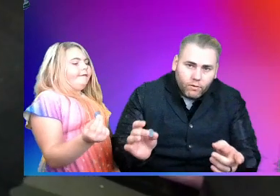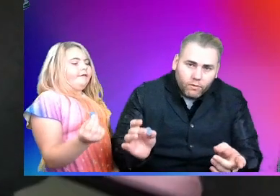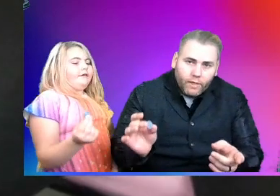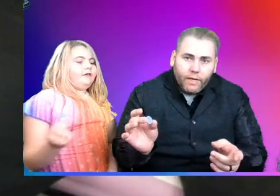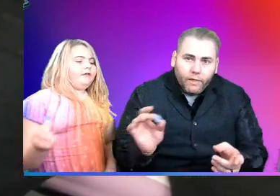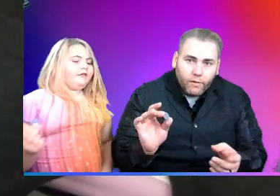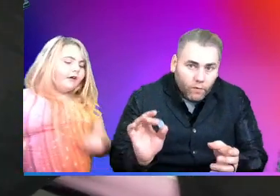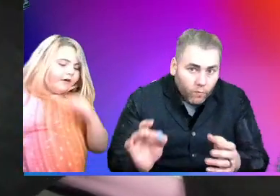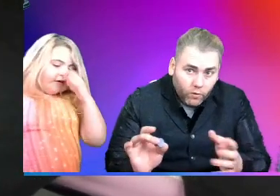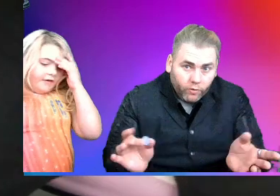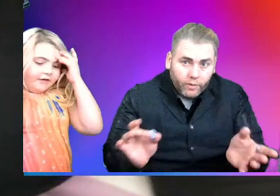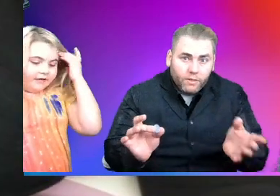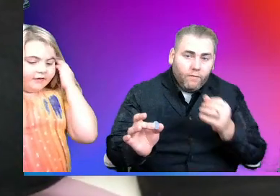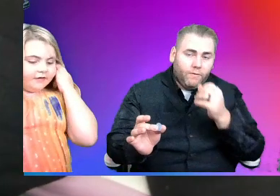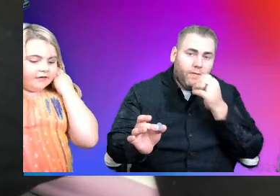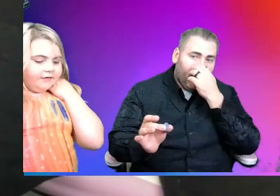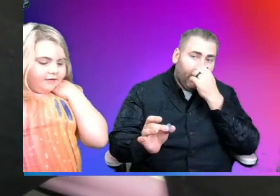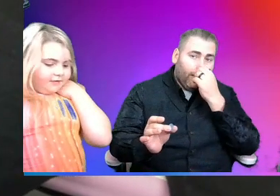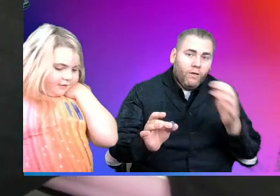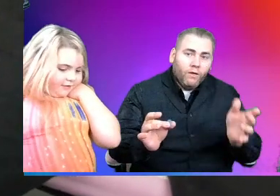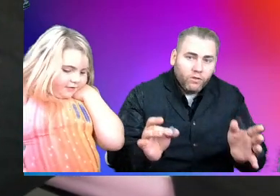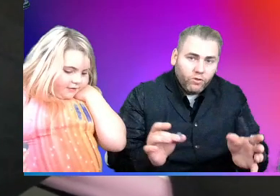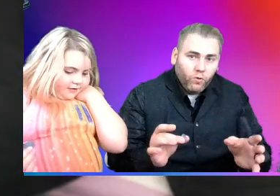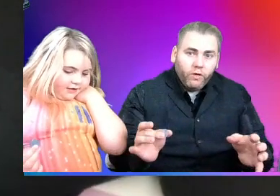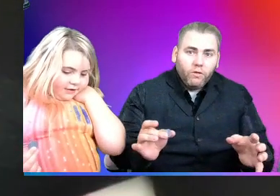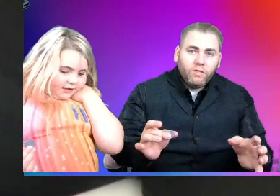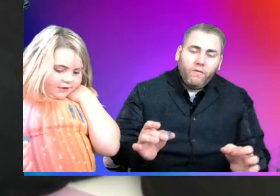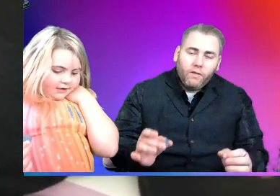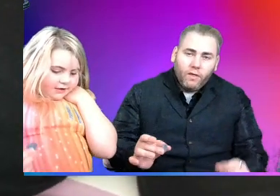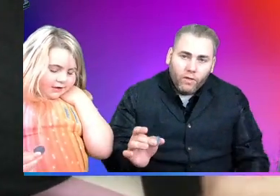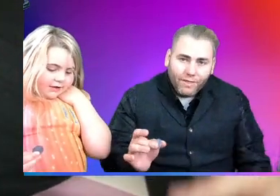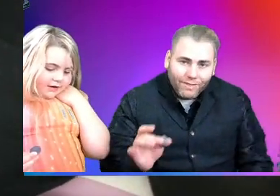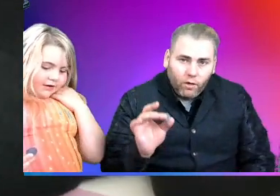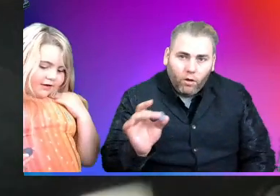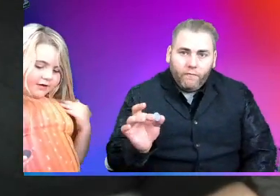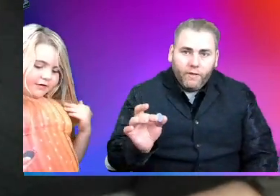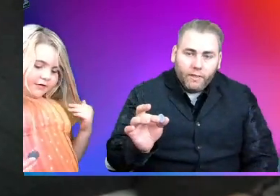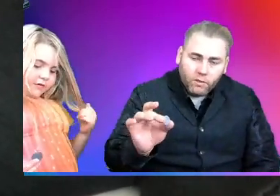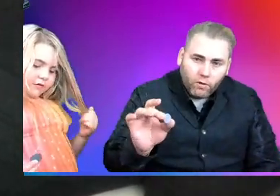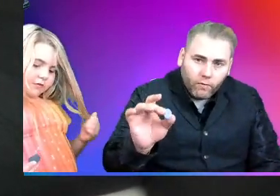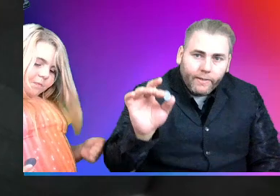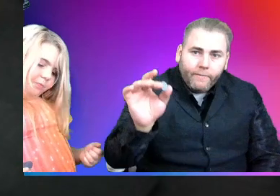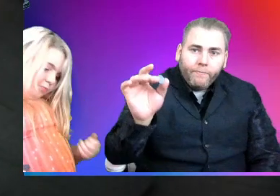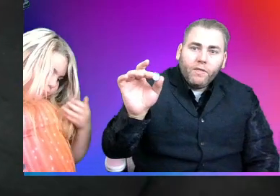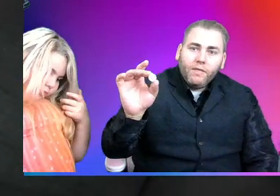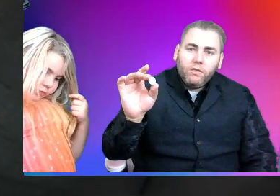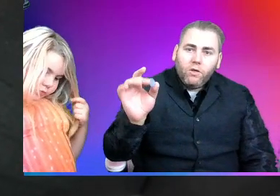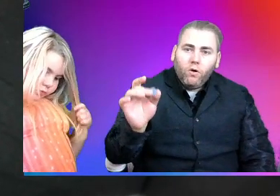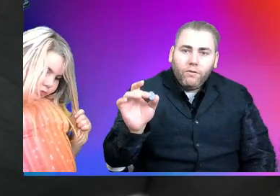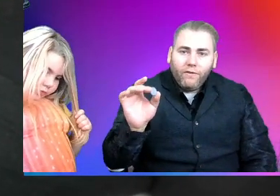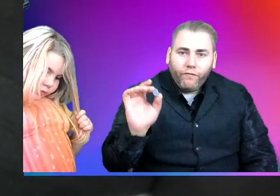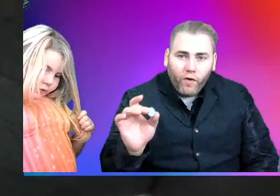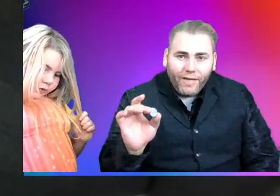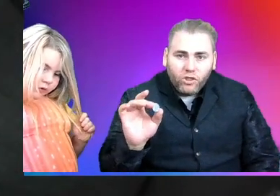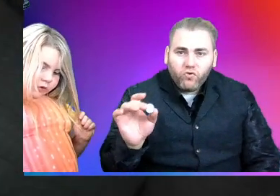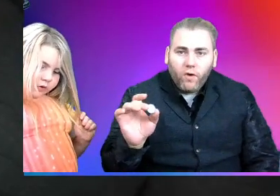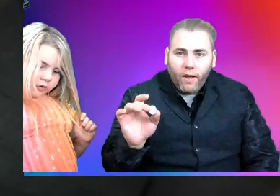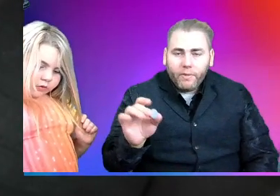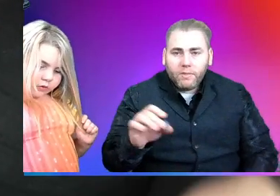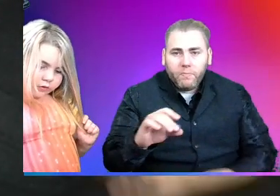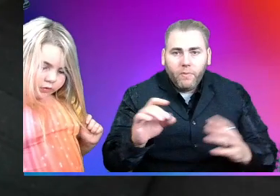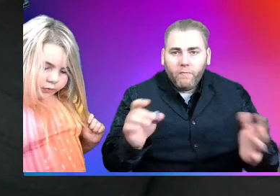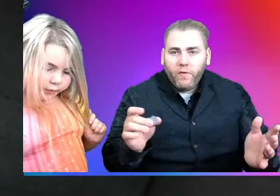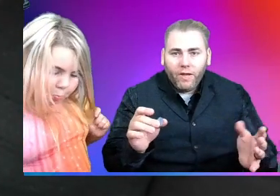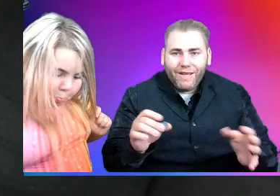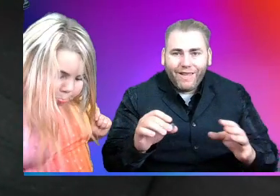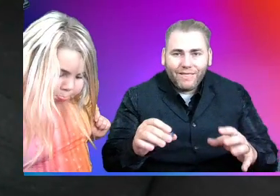magic, okay? We're learning stuff today. Tutorials and everything. You get to see all of this. So, this is called the French drop.